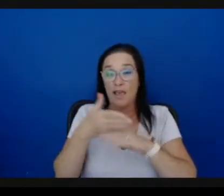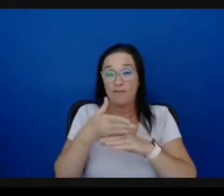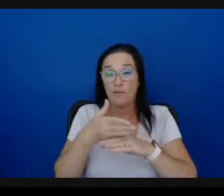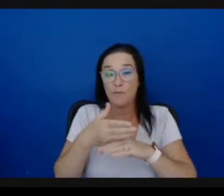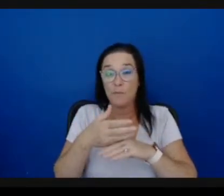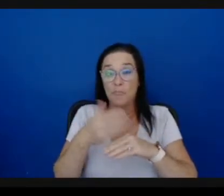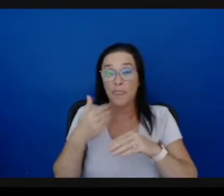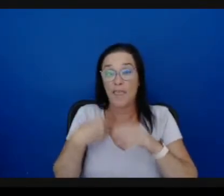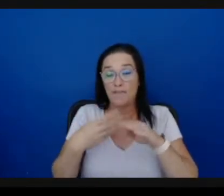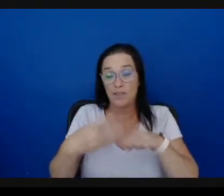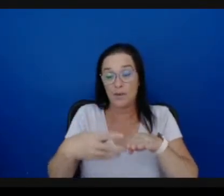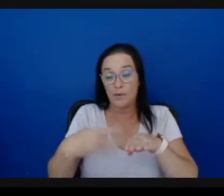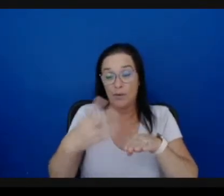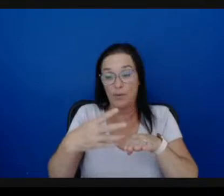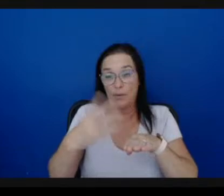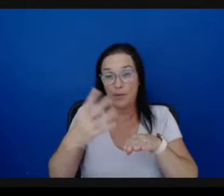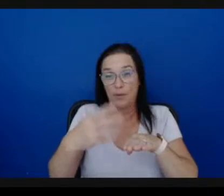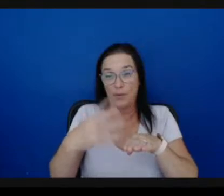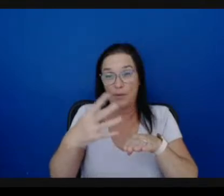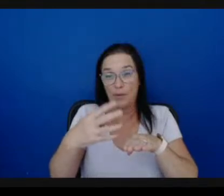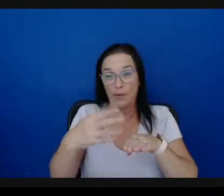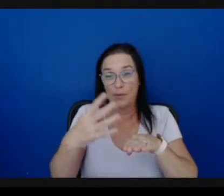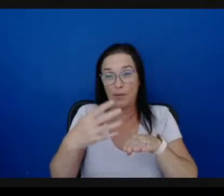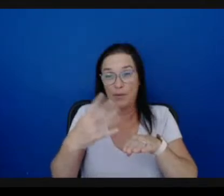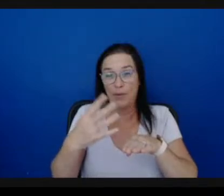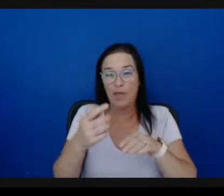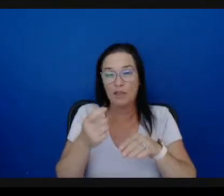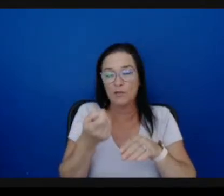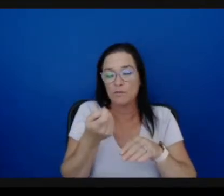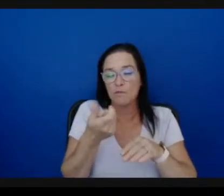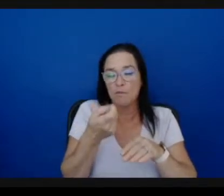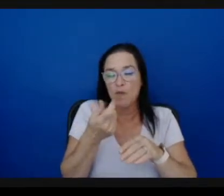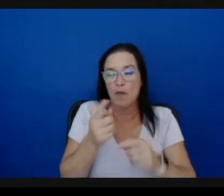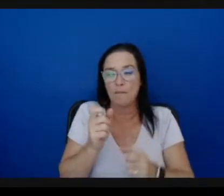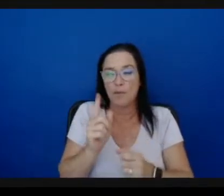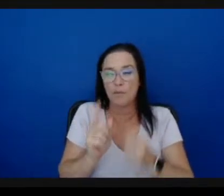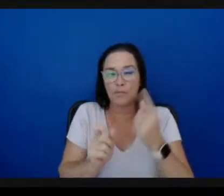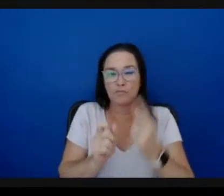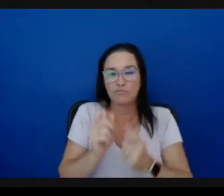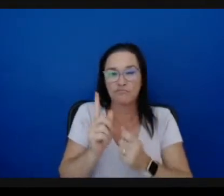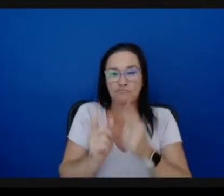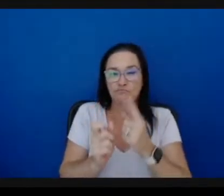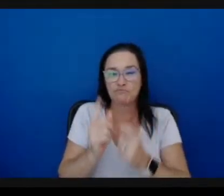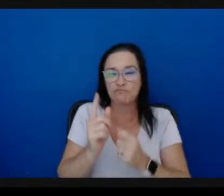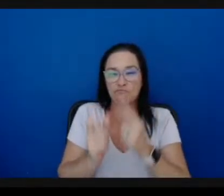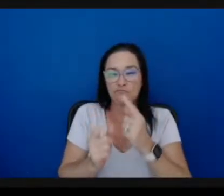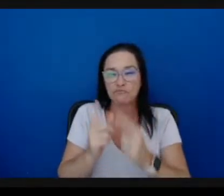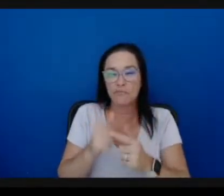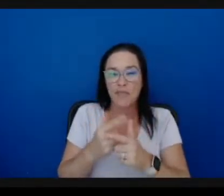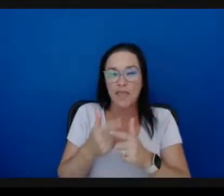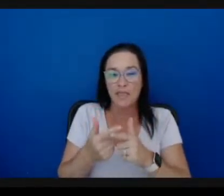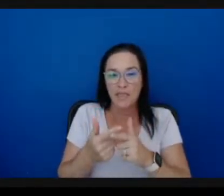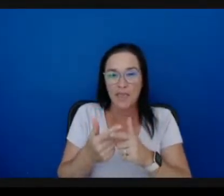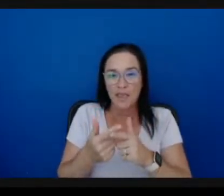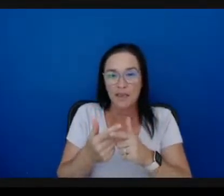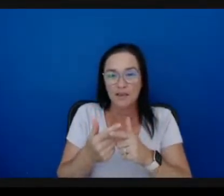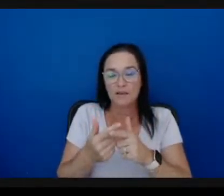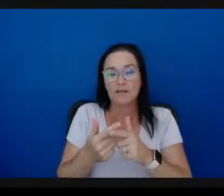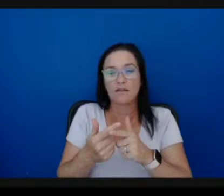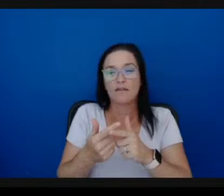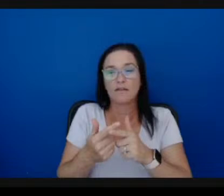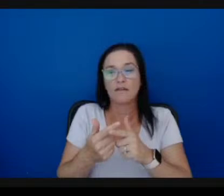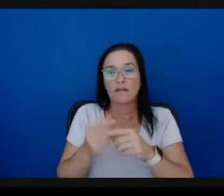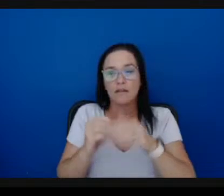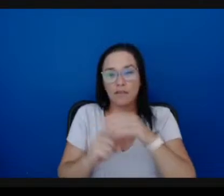the ejection of scattered tiny fragments of red-hot lava, and then the appearance at the surface of a small bulb